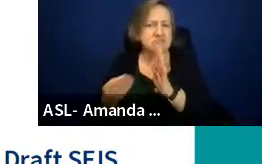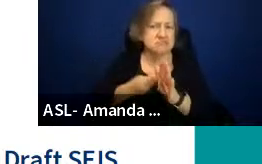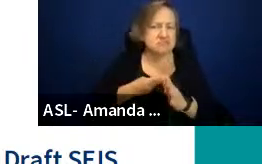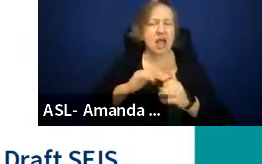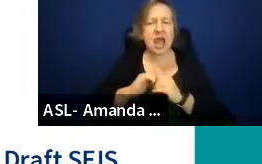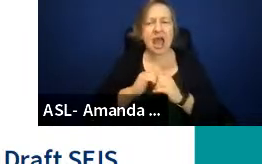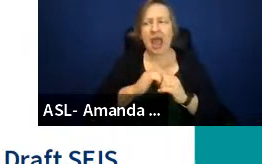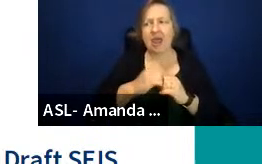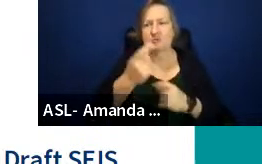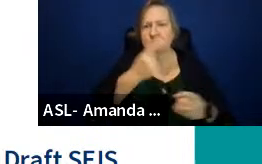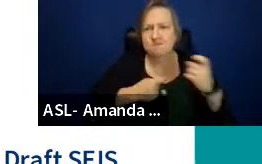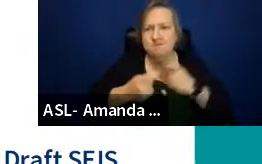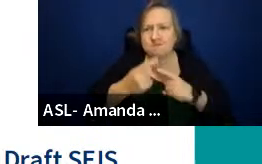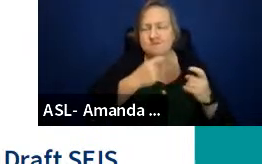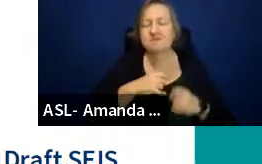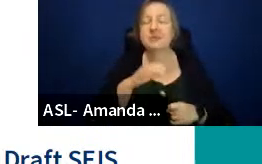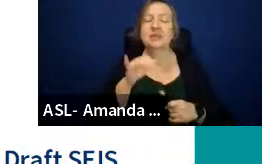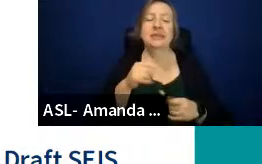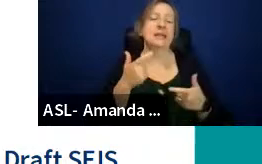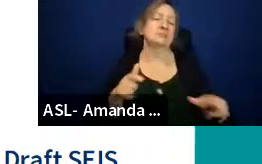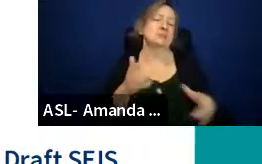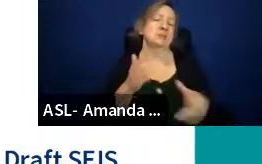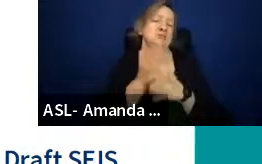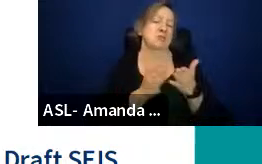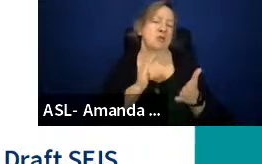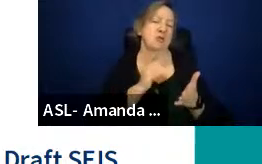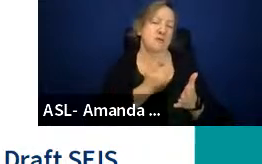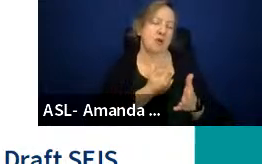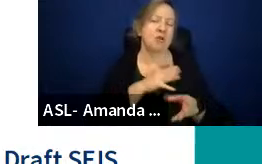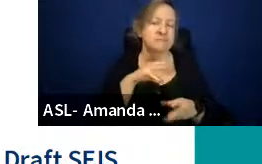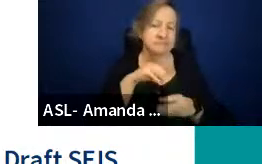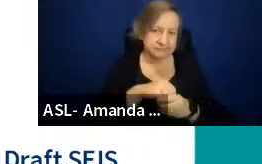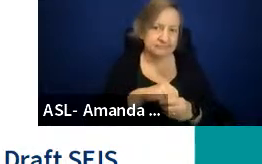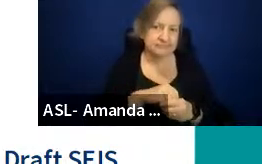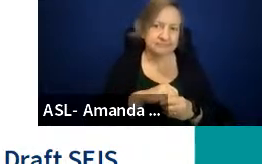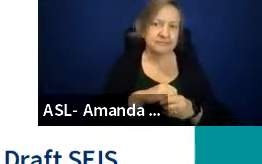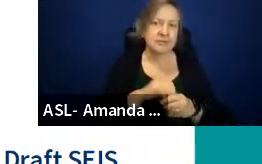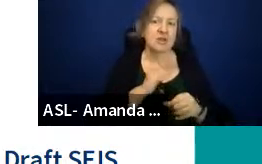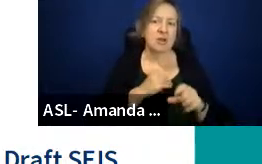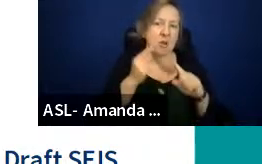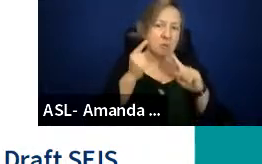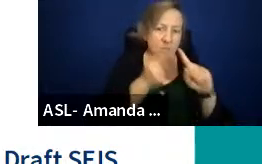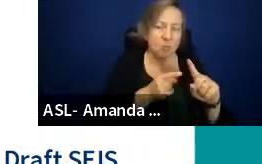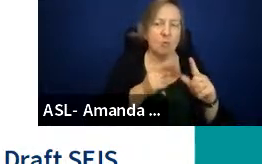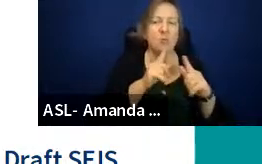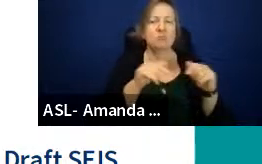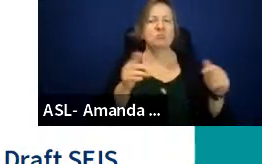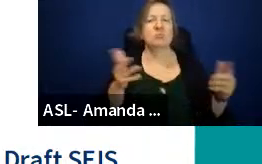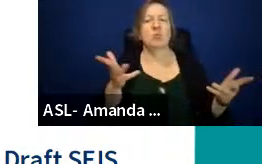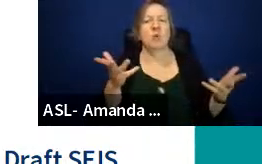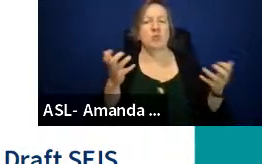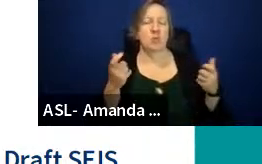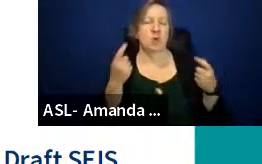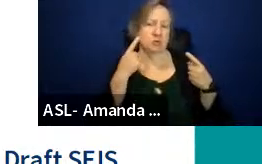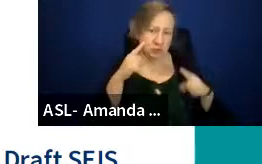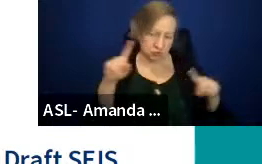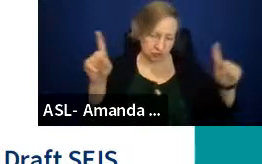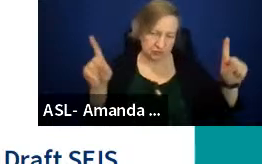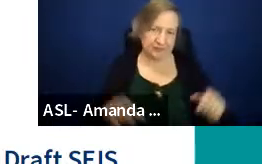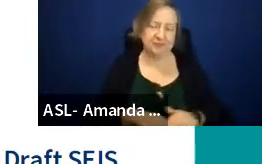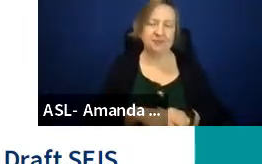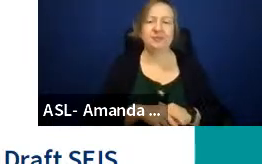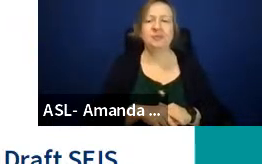So that is a huge part of our engagement goal and things that we want to achieve. We're